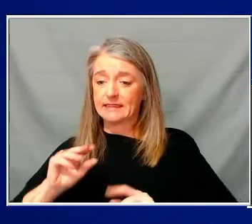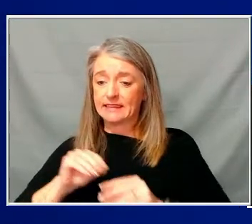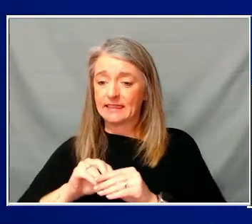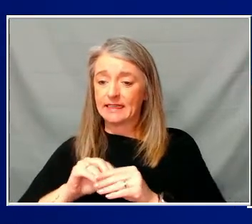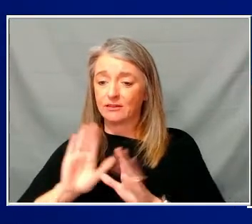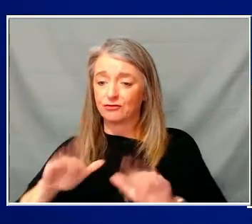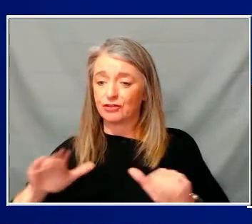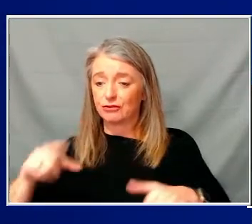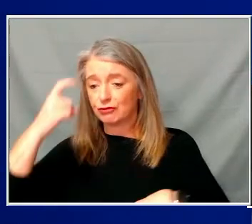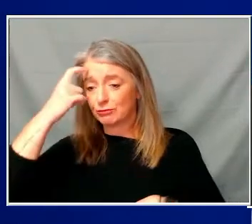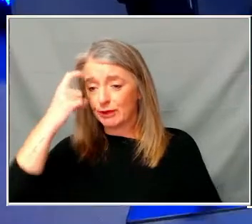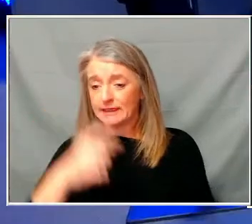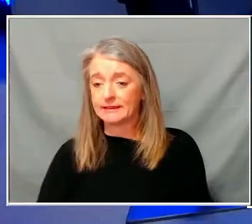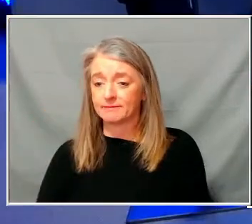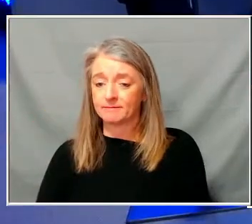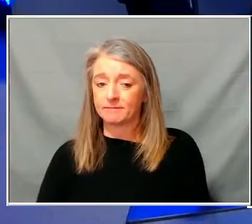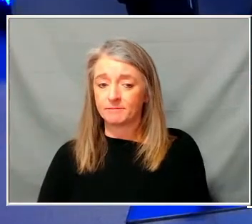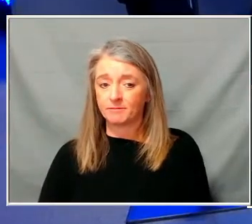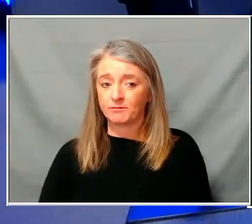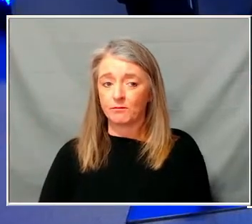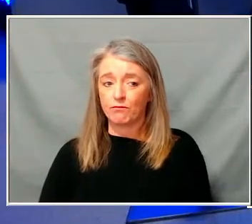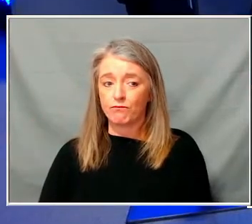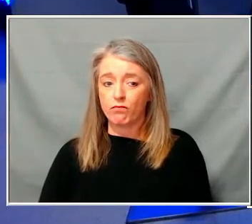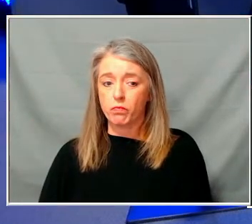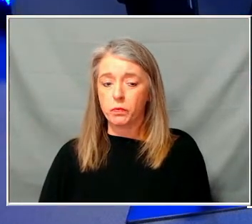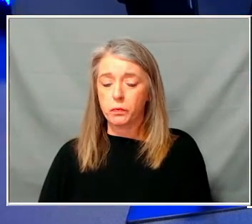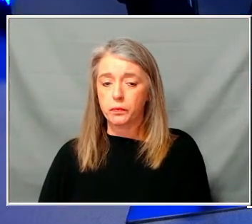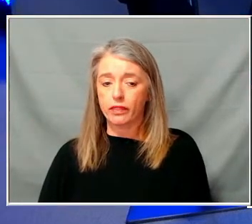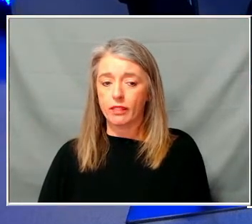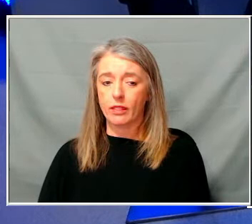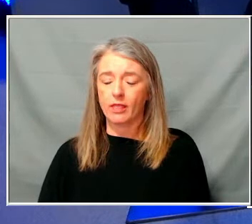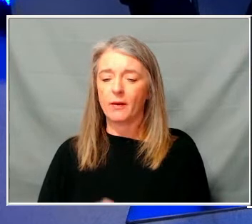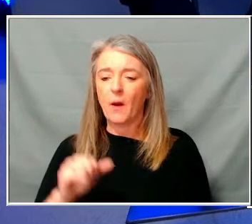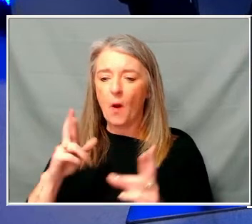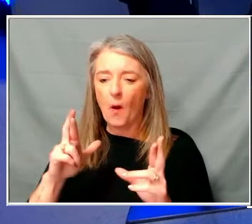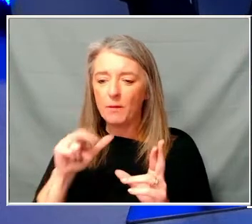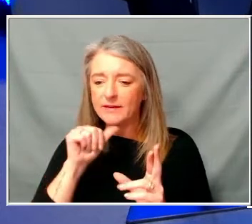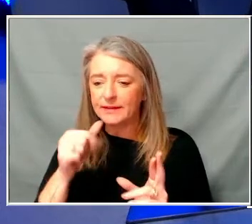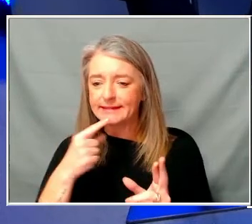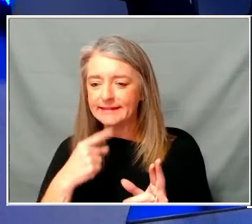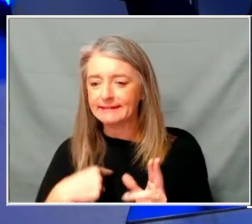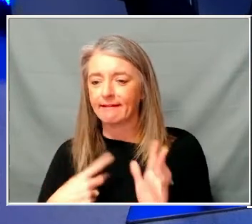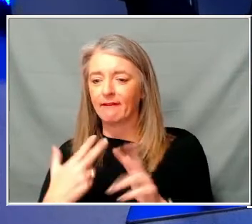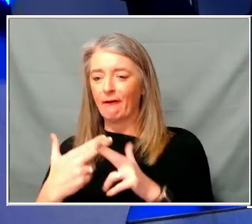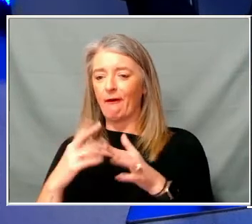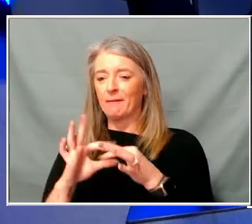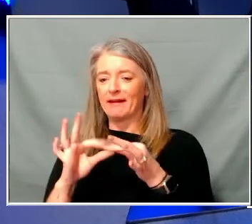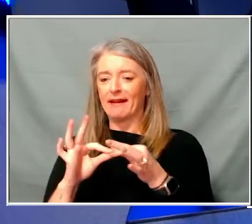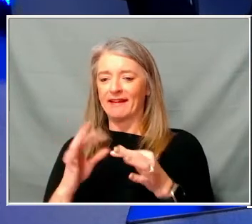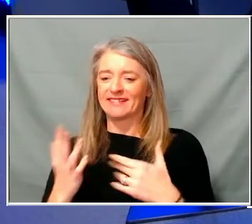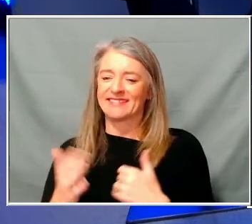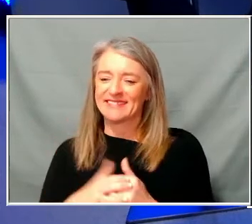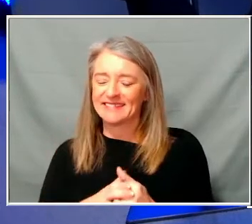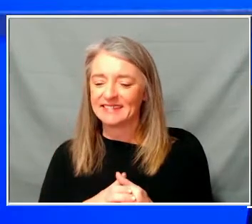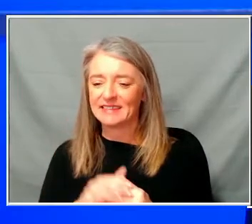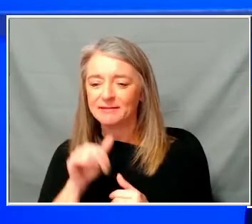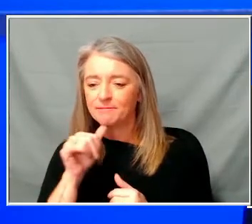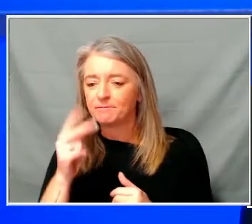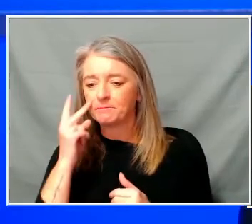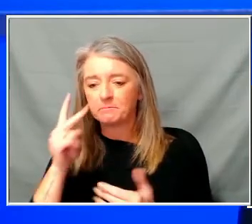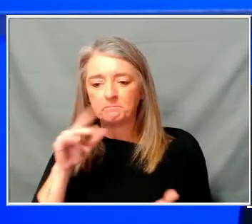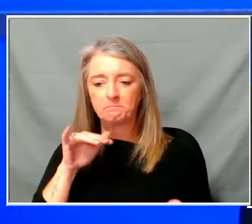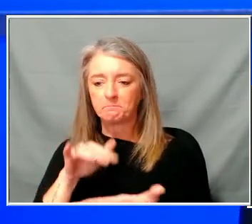children's brains. He teed you up for that one. Right? I was hoping he wouldn't, but he did. No, I mean, I haven't seen the study,